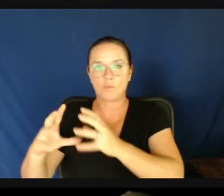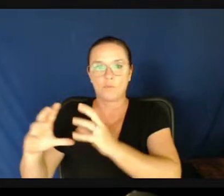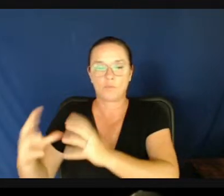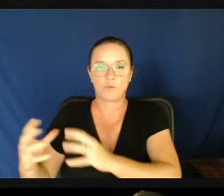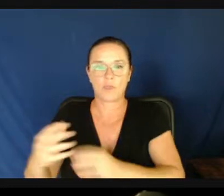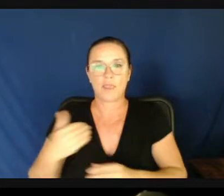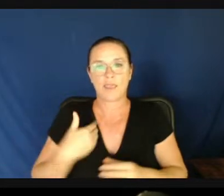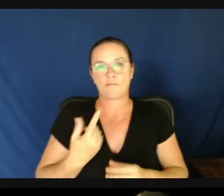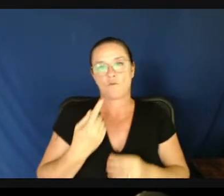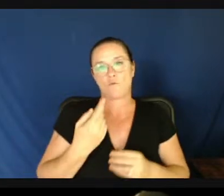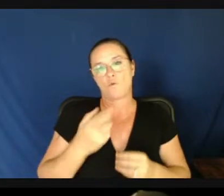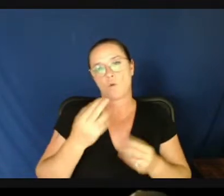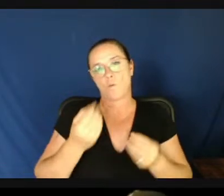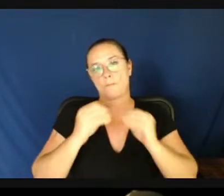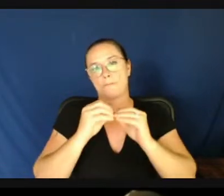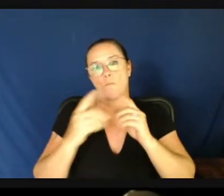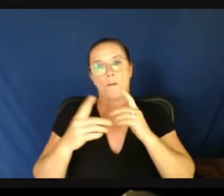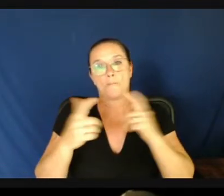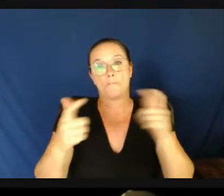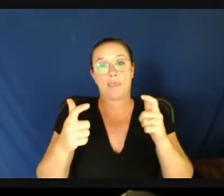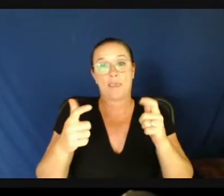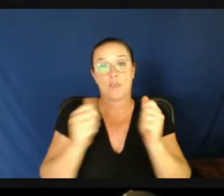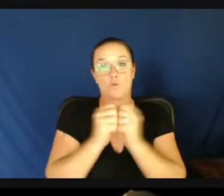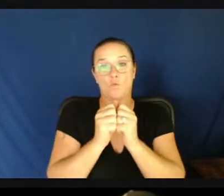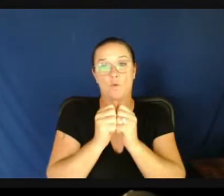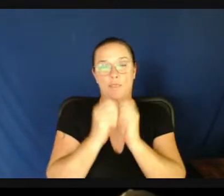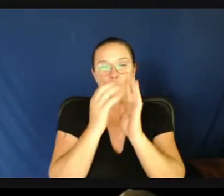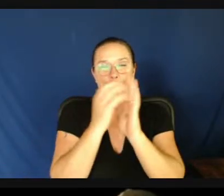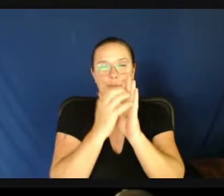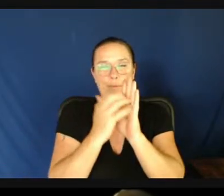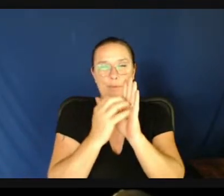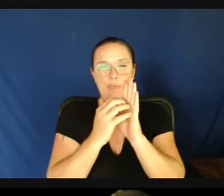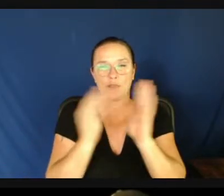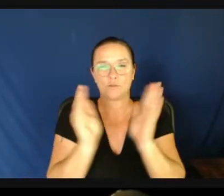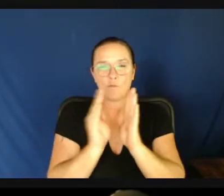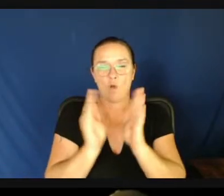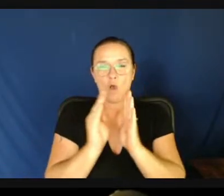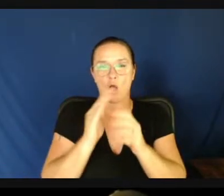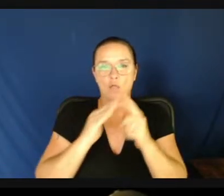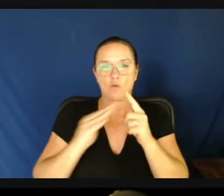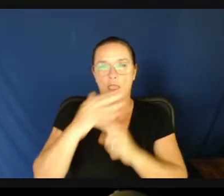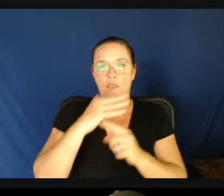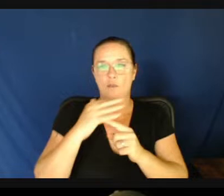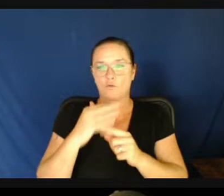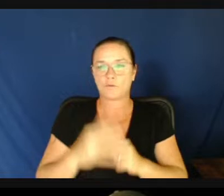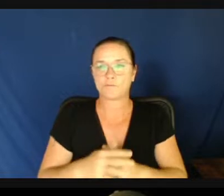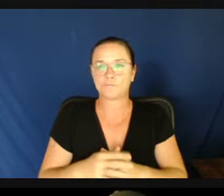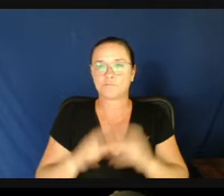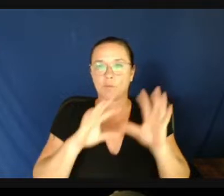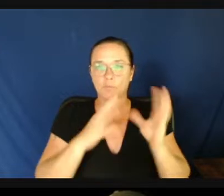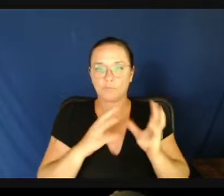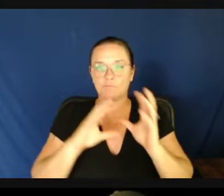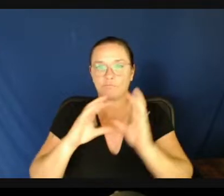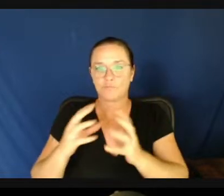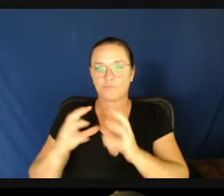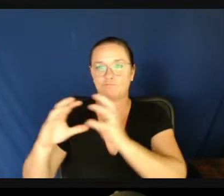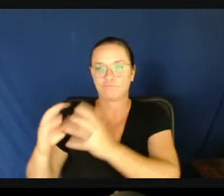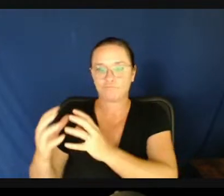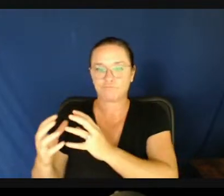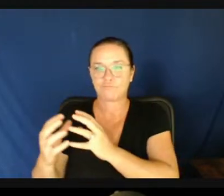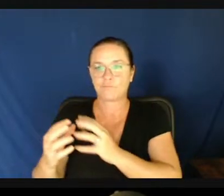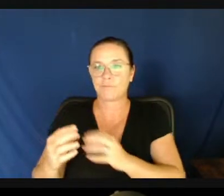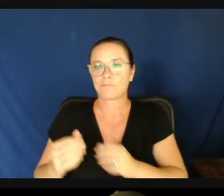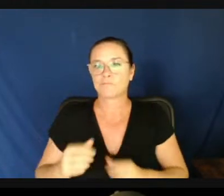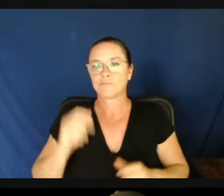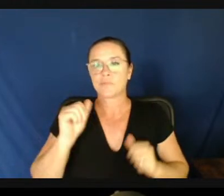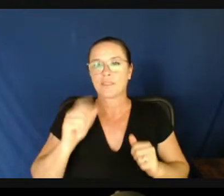or more big events with lots of small events around it. Here's a bigger cluster. Here's a bigger cluster. You can see a